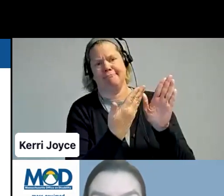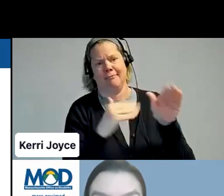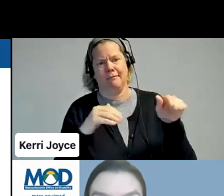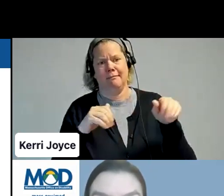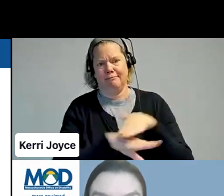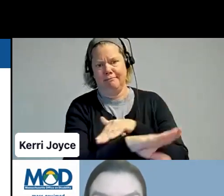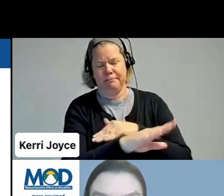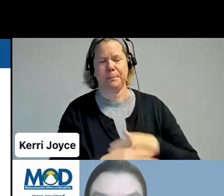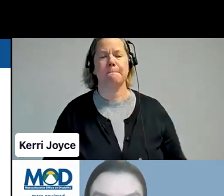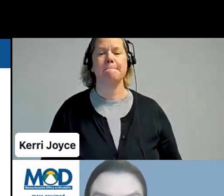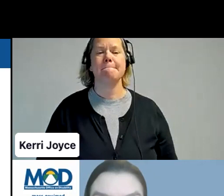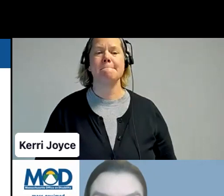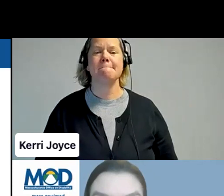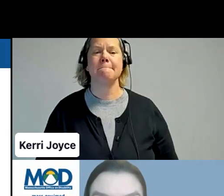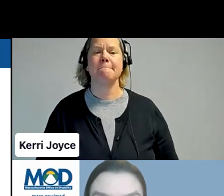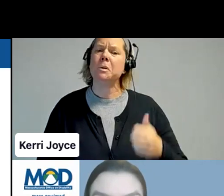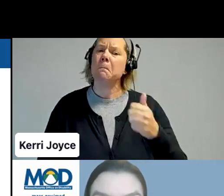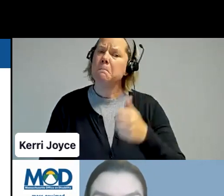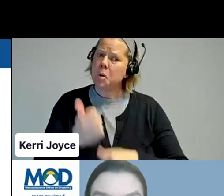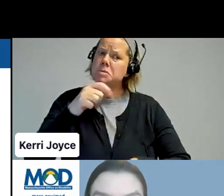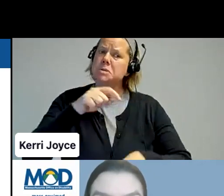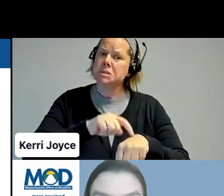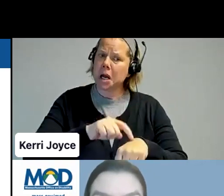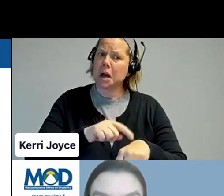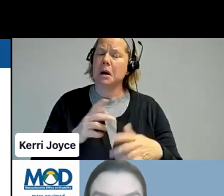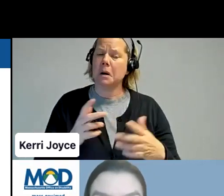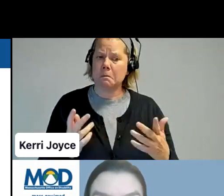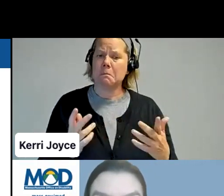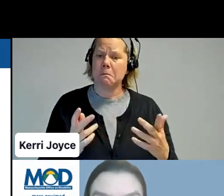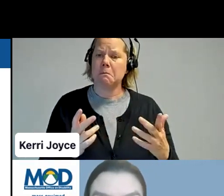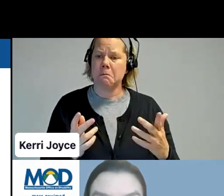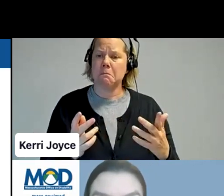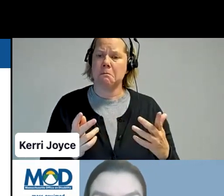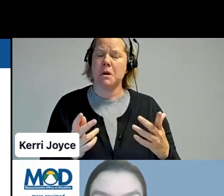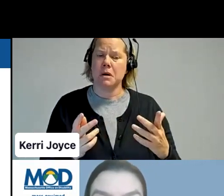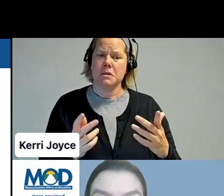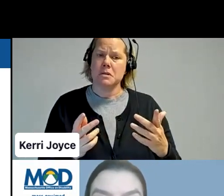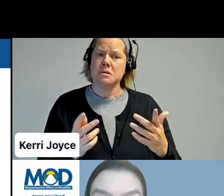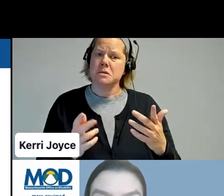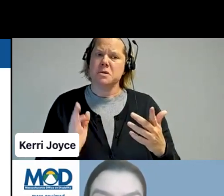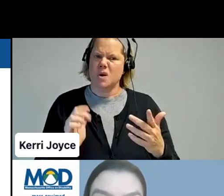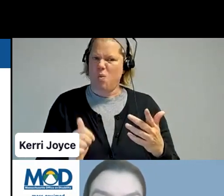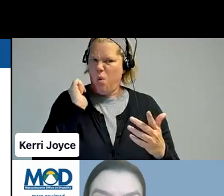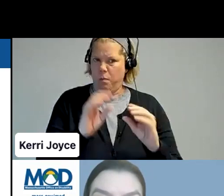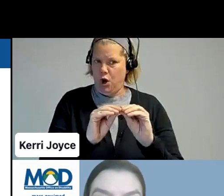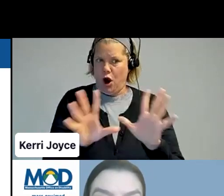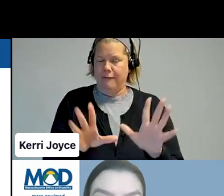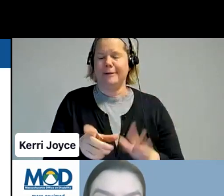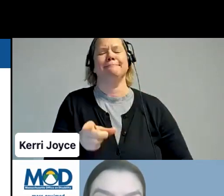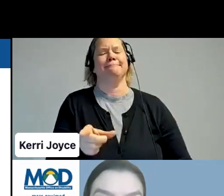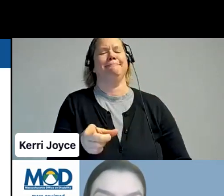Now, in the majority of cases, it's not going to be entirely obvious that it is a service